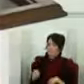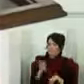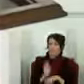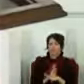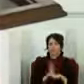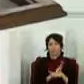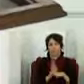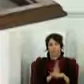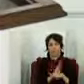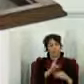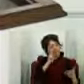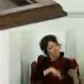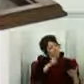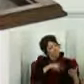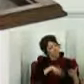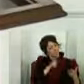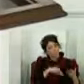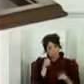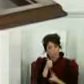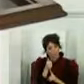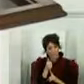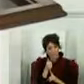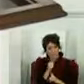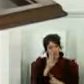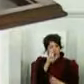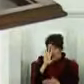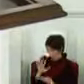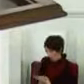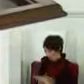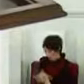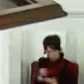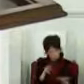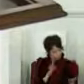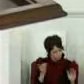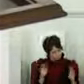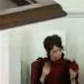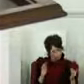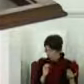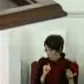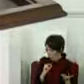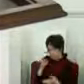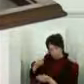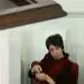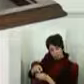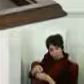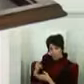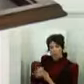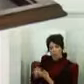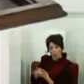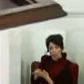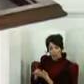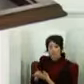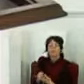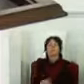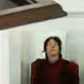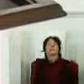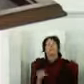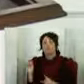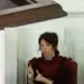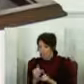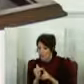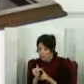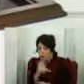a moment to review the announcements and then to mark in your own calendars the events and ministries that you would like to be a part of. Want to just